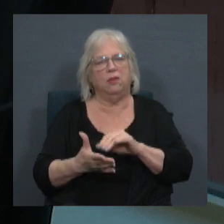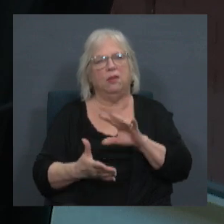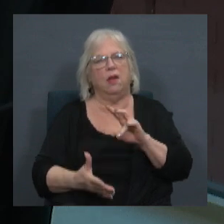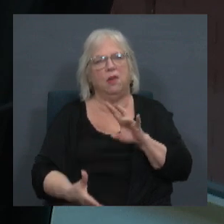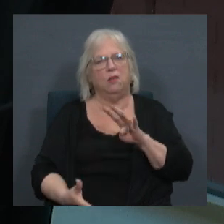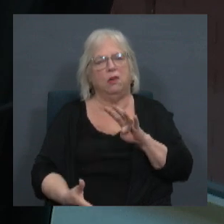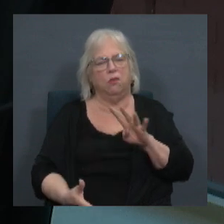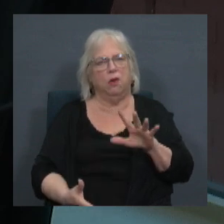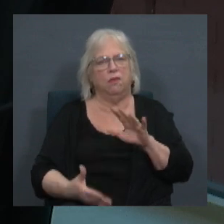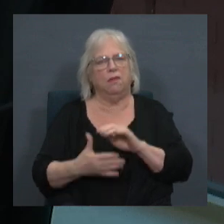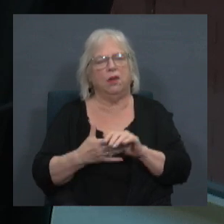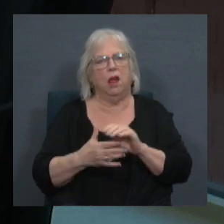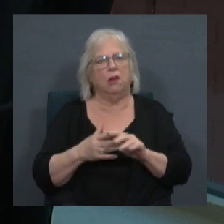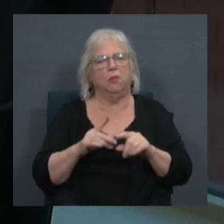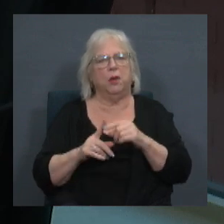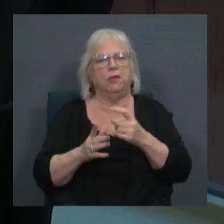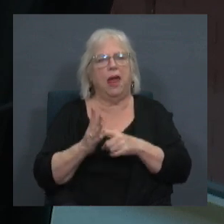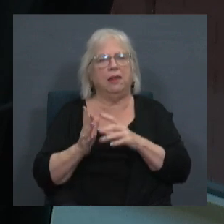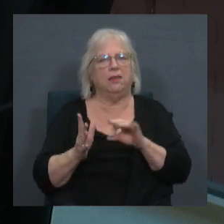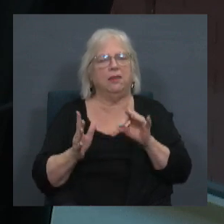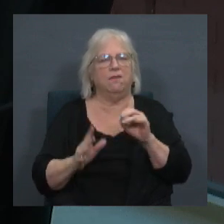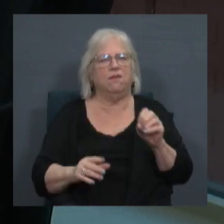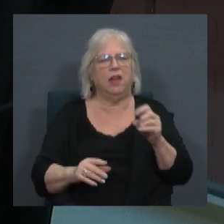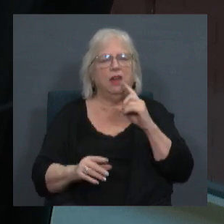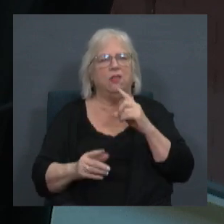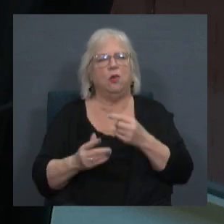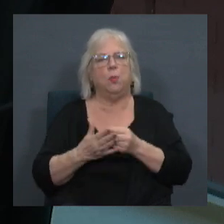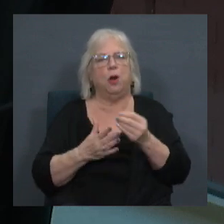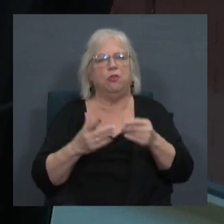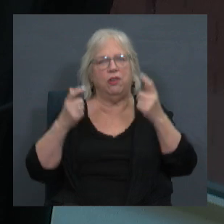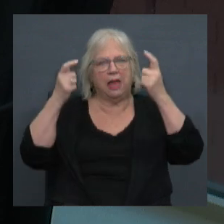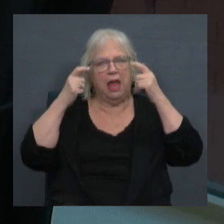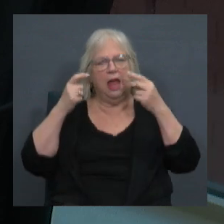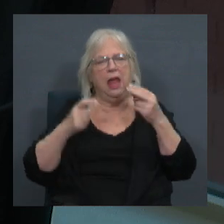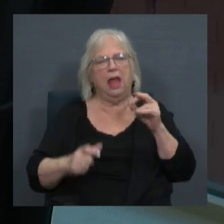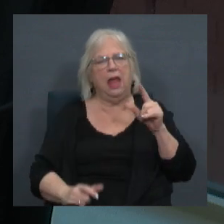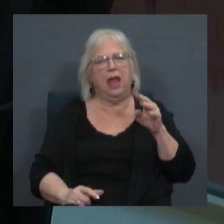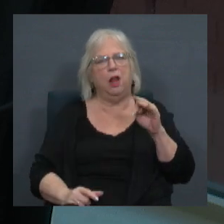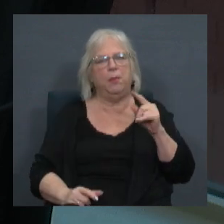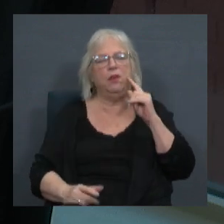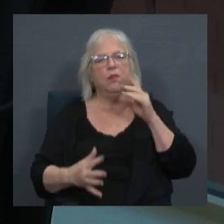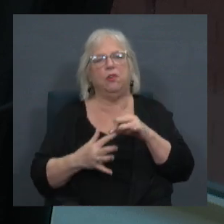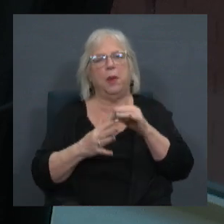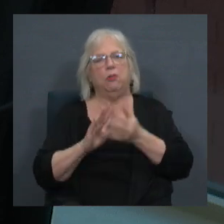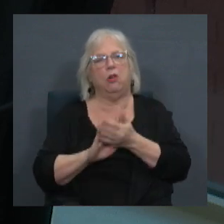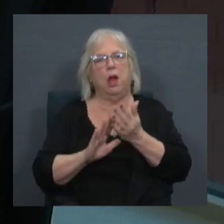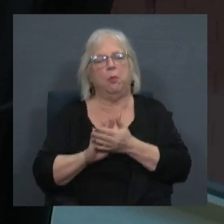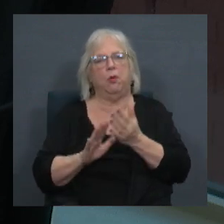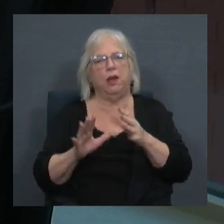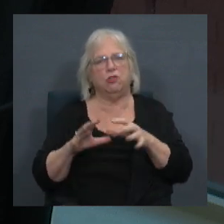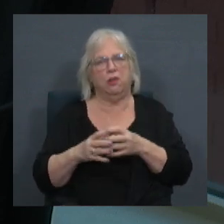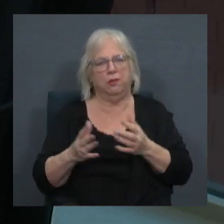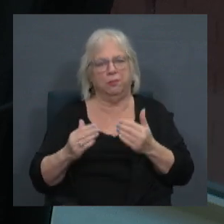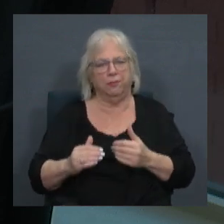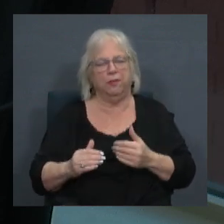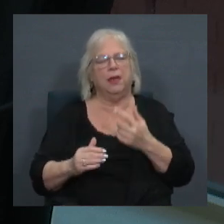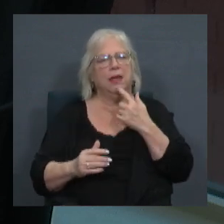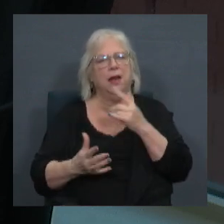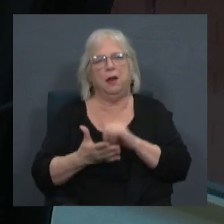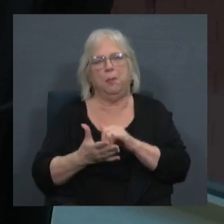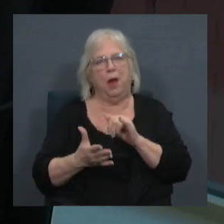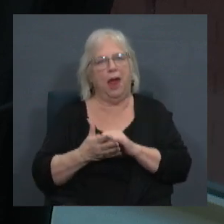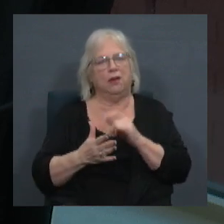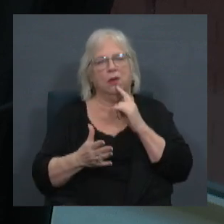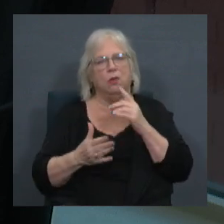$49,775 plus applicable taxes and fees for the purchase of helmets for the Special Operations Division and for other purposes. An ordinance to declare it impractical